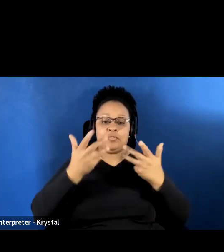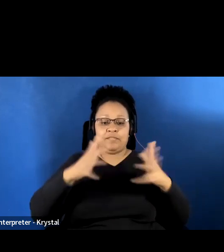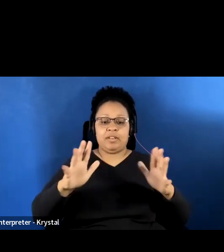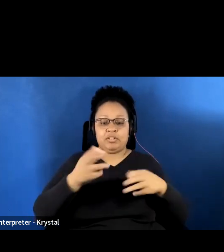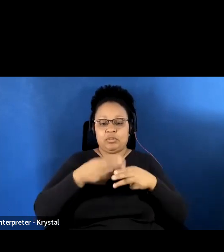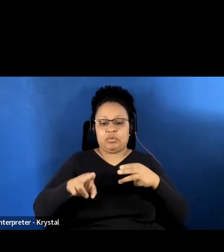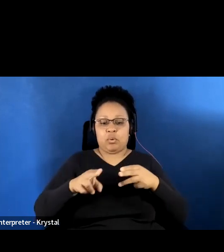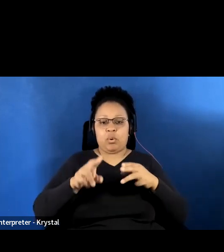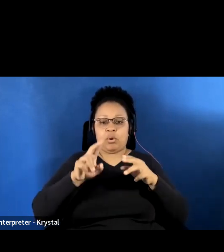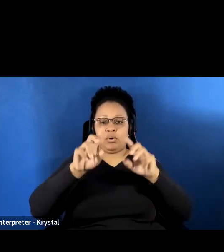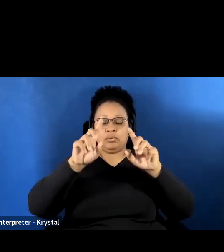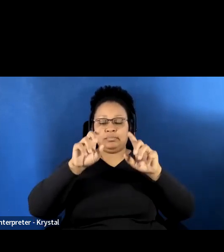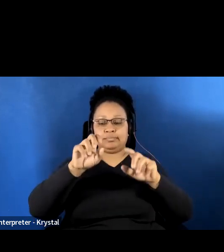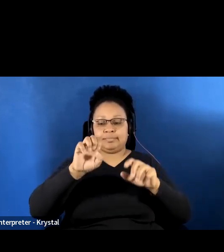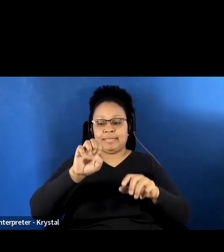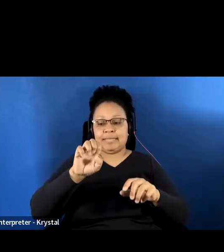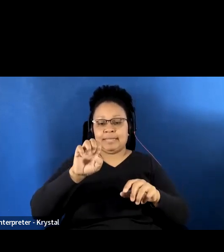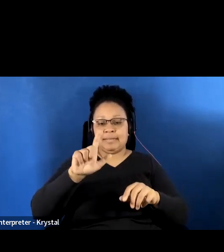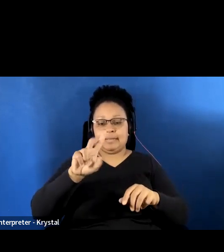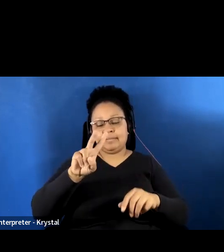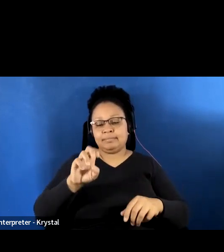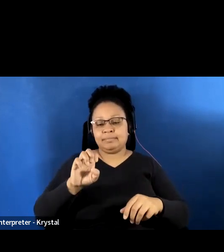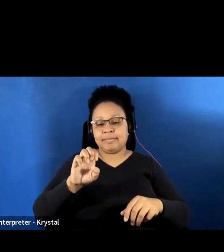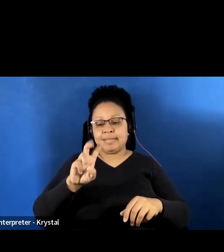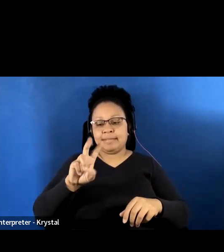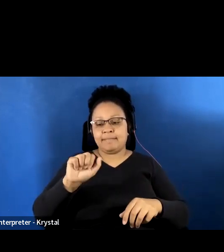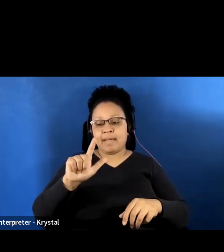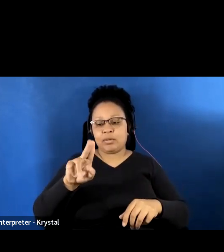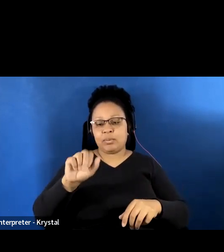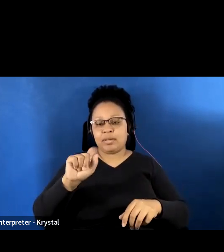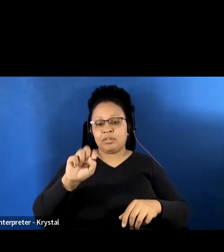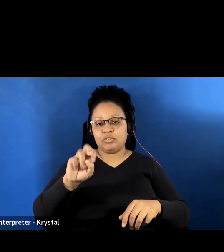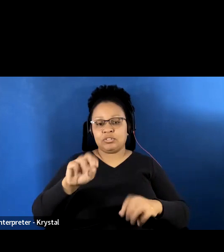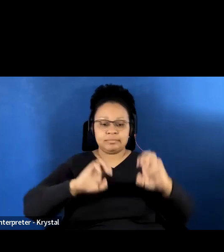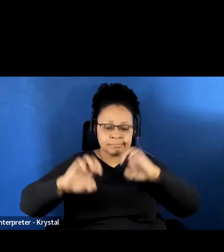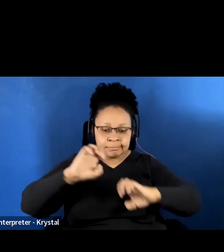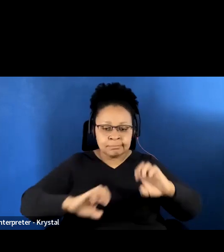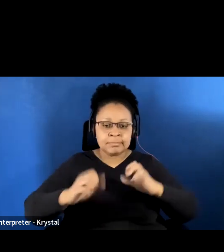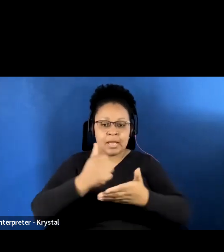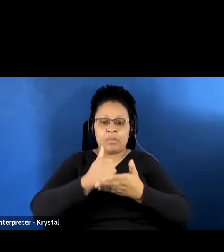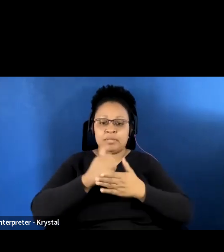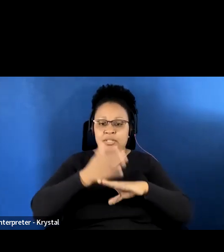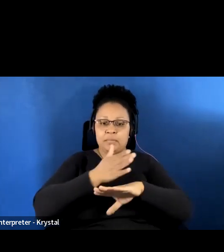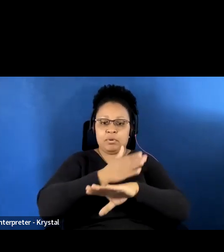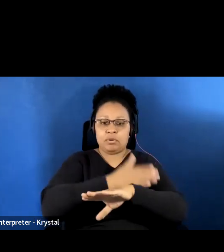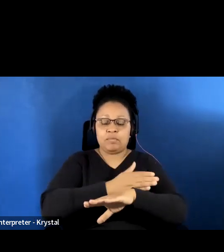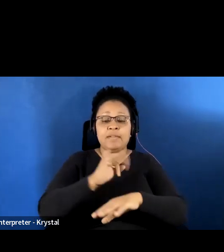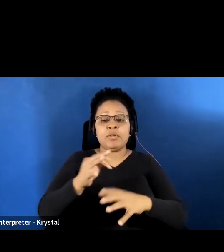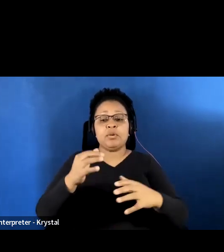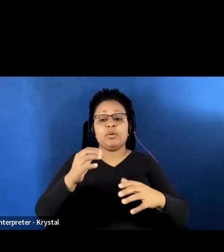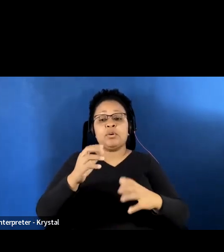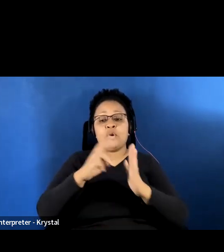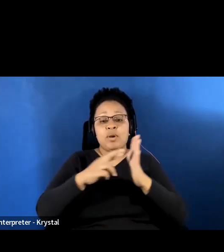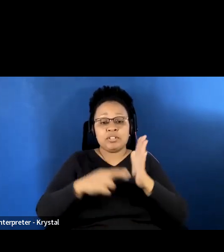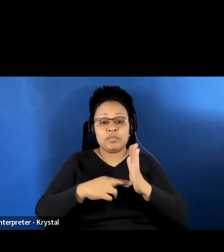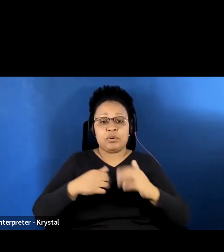short evaluation to let us know how we can continue to improve. And if you're registered for the youth conference, please